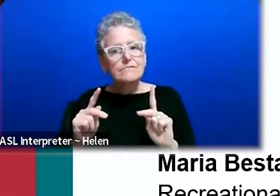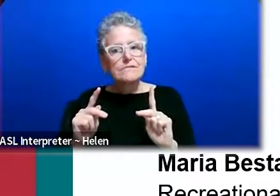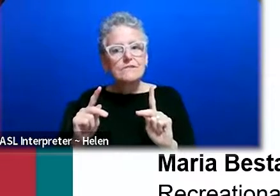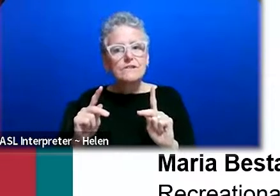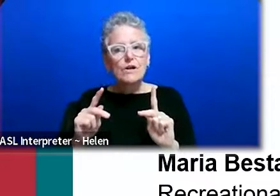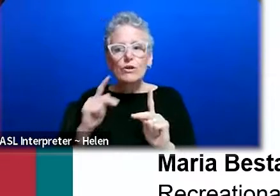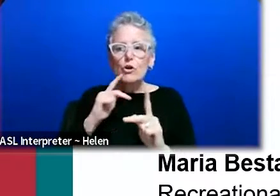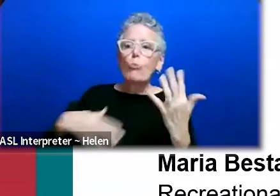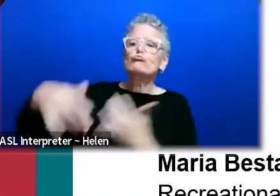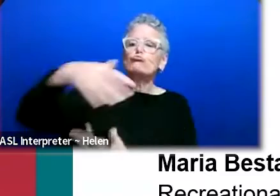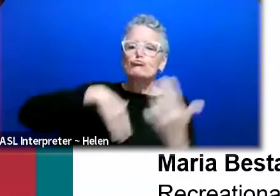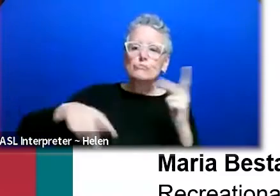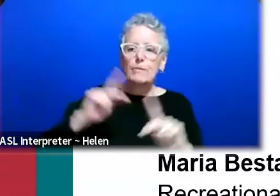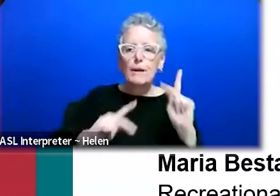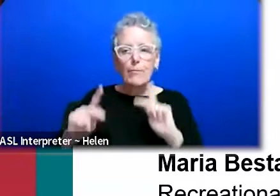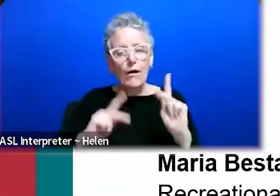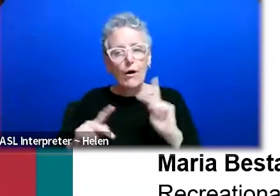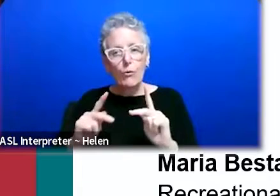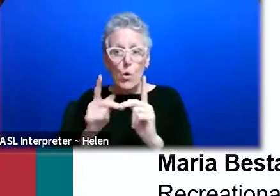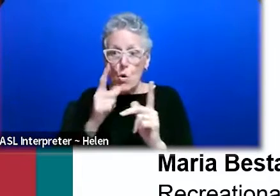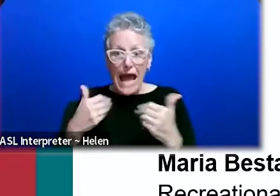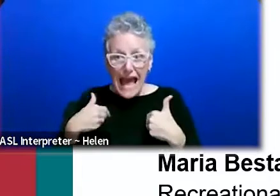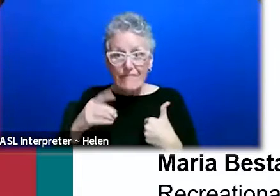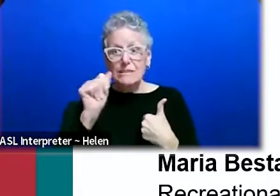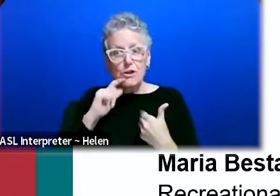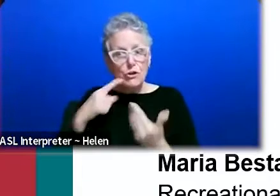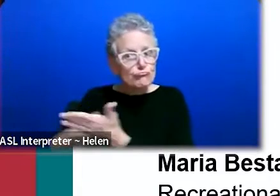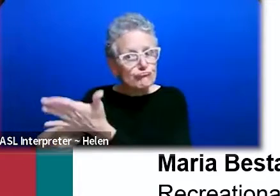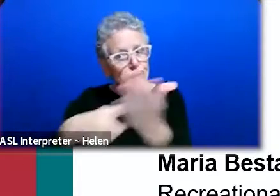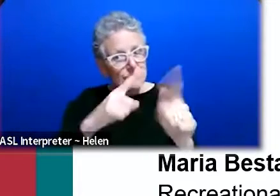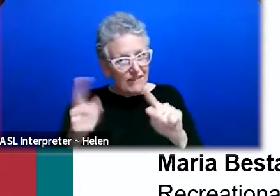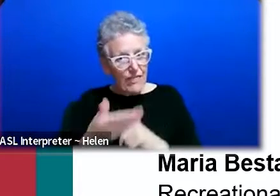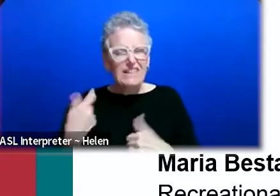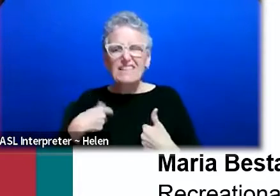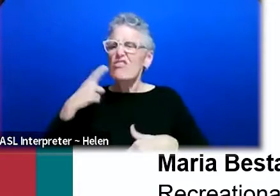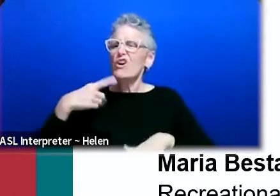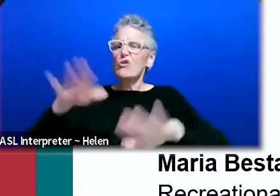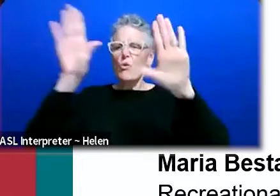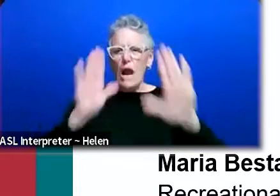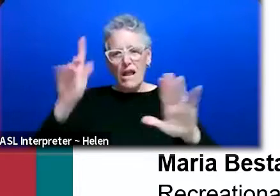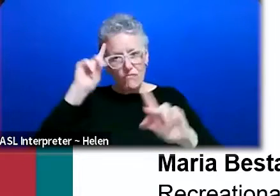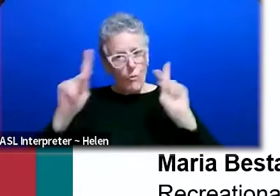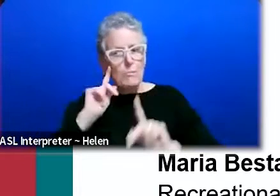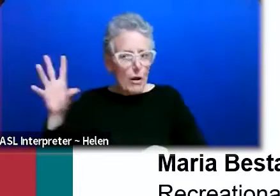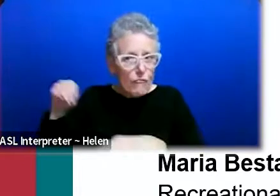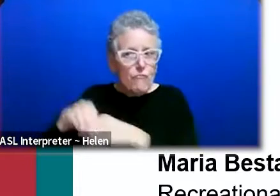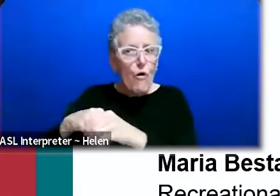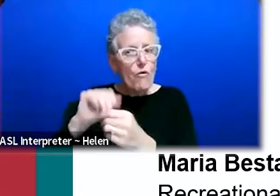disabilities and everything. You just talk about different things. So it's a really good thing. I think it's great for people to be into the sports.